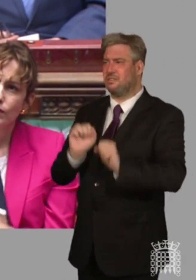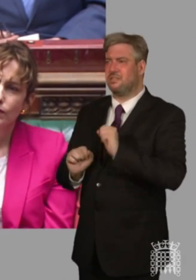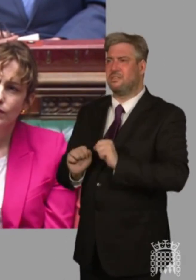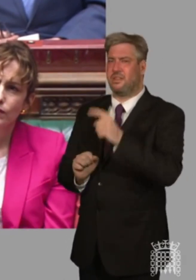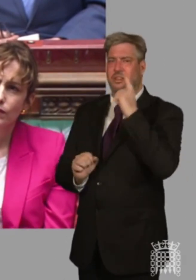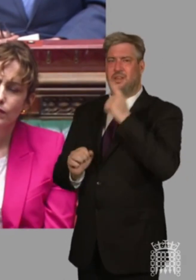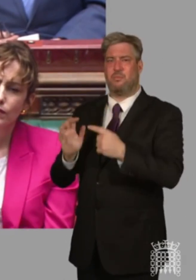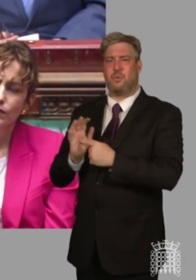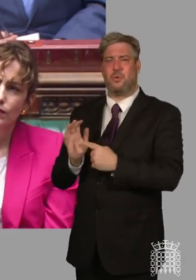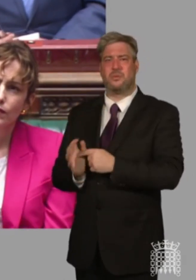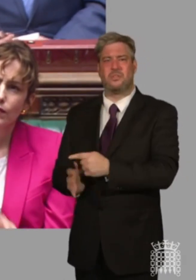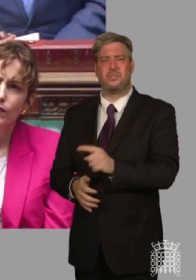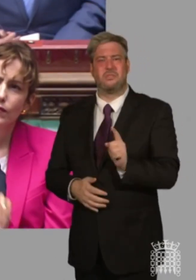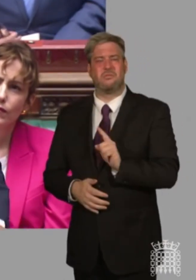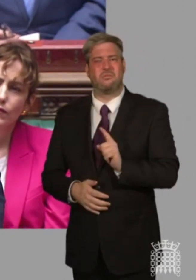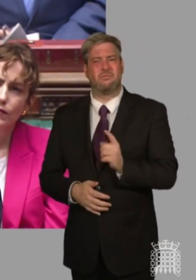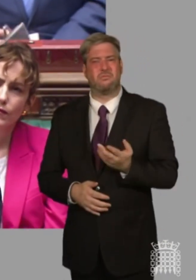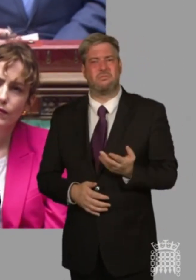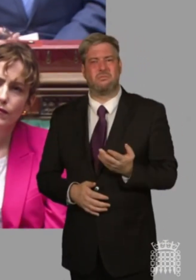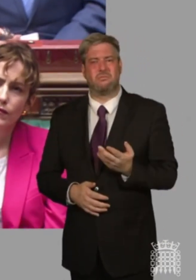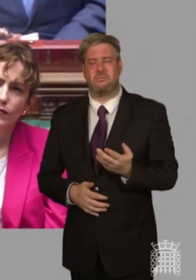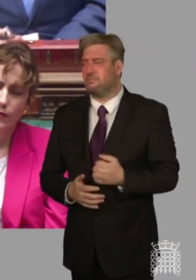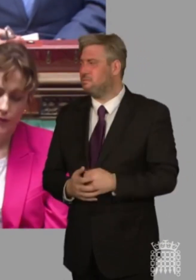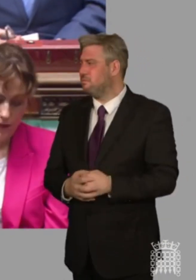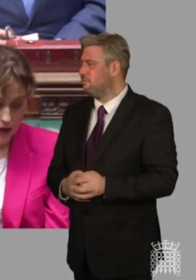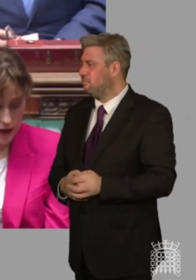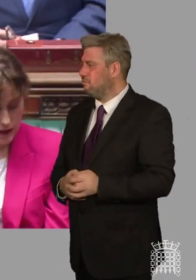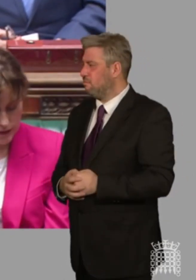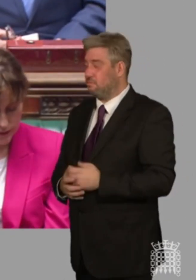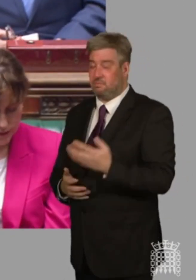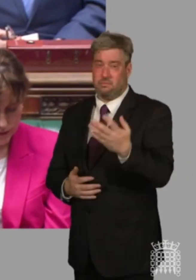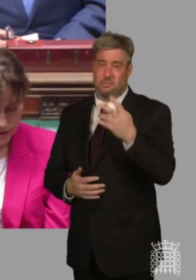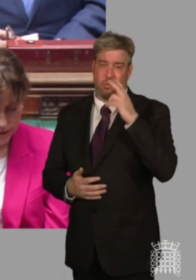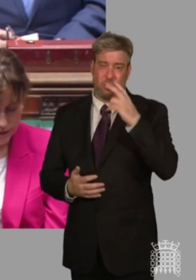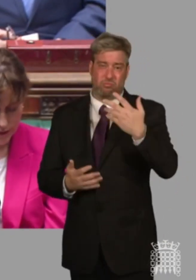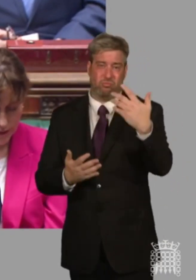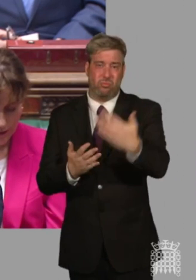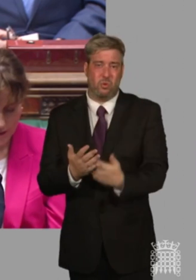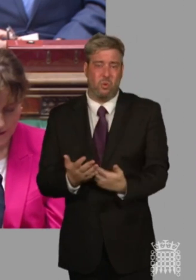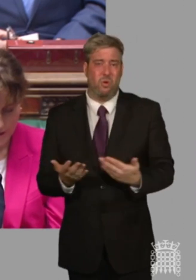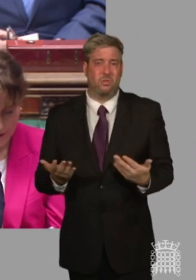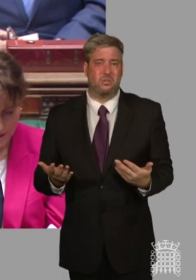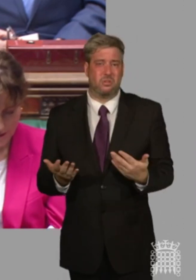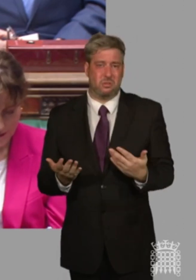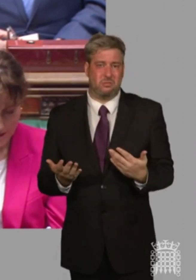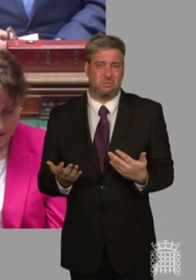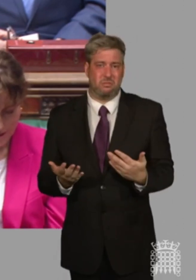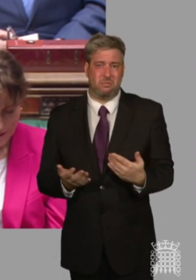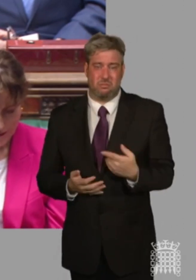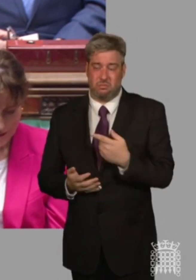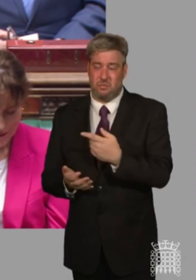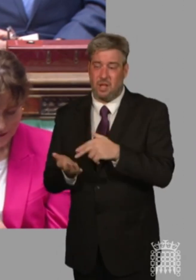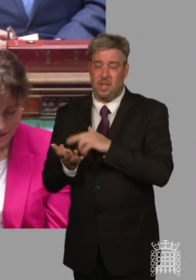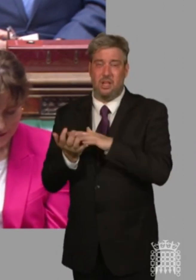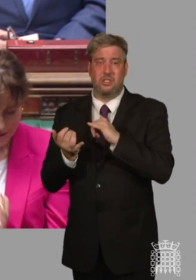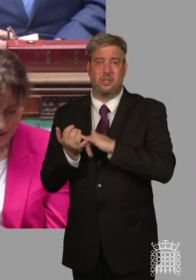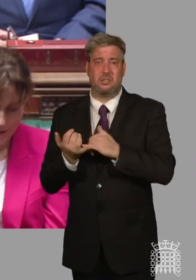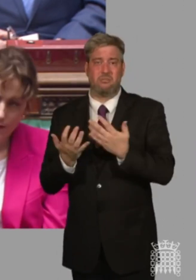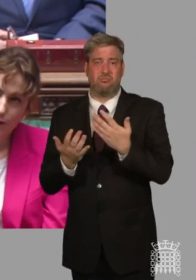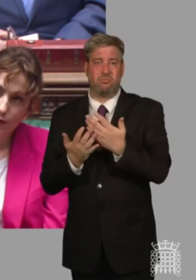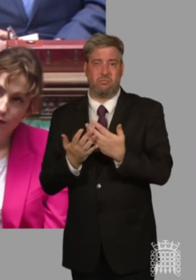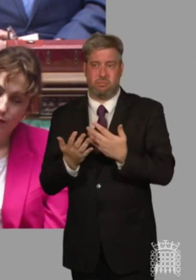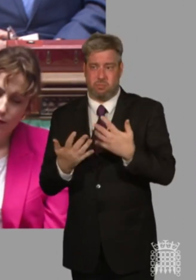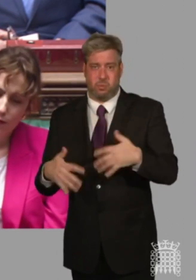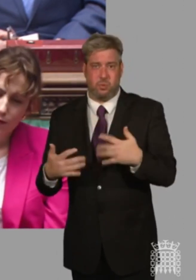higher cancer survival rates. But what's happening under Labour's watch in Wales, Mr. Speaker? Let's have a look. A fifth